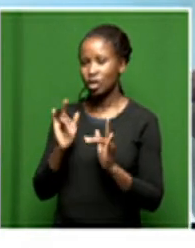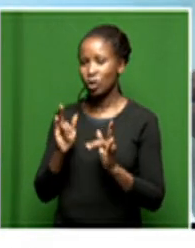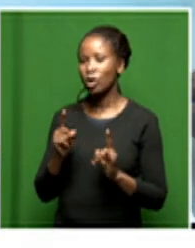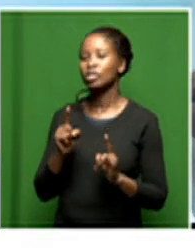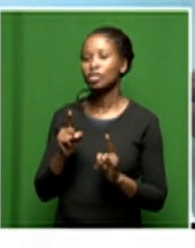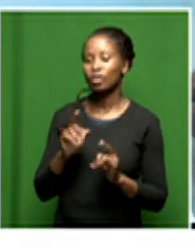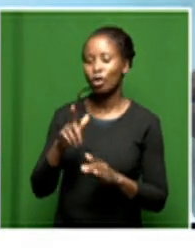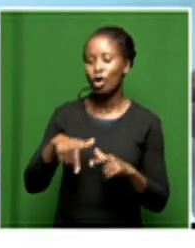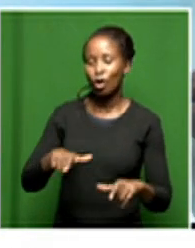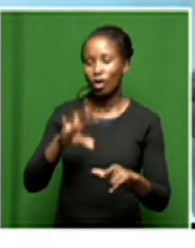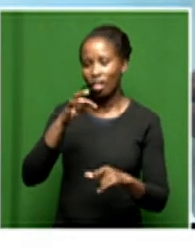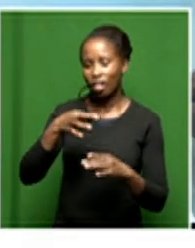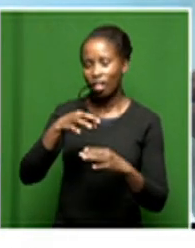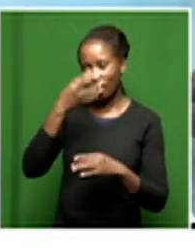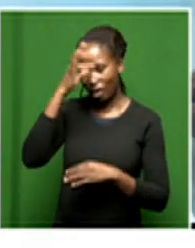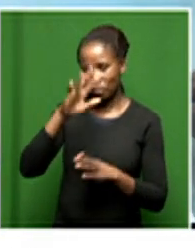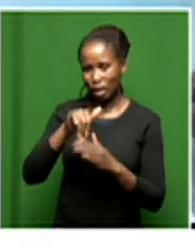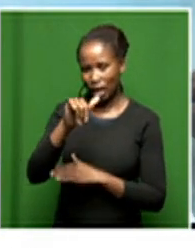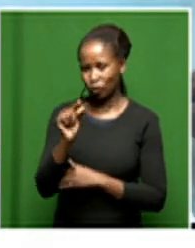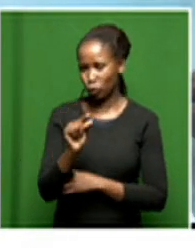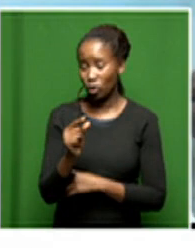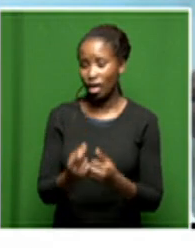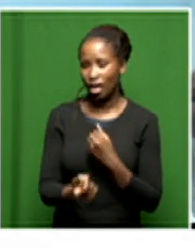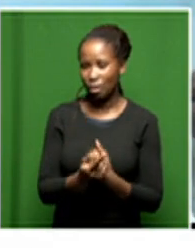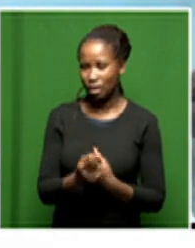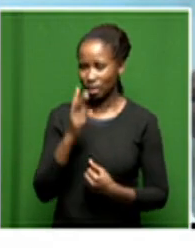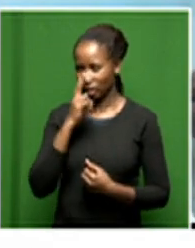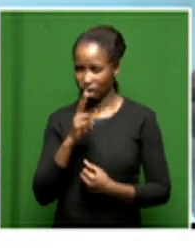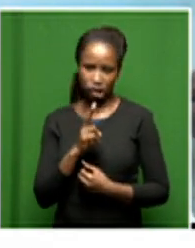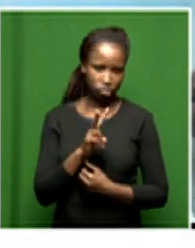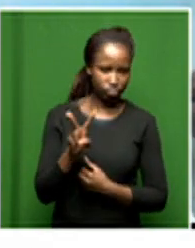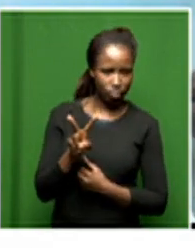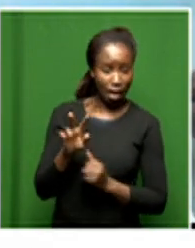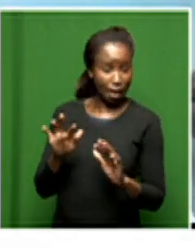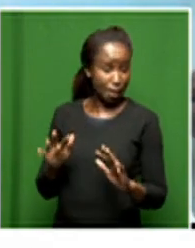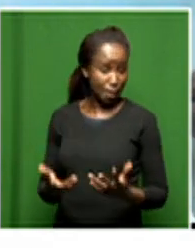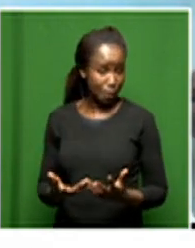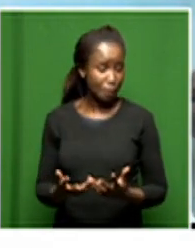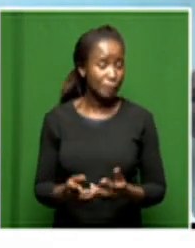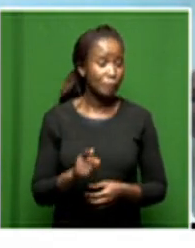government elections, whether they are able to make those inroads and whether these